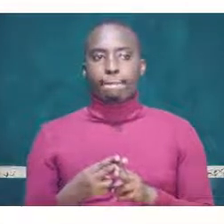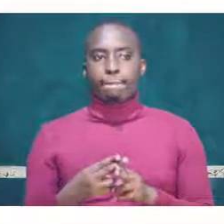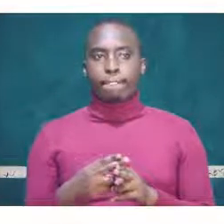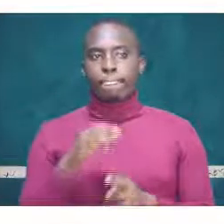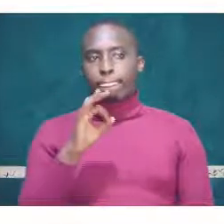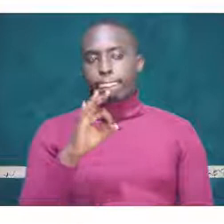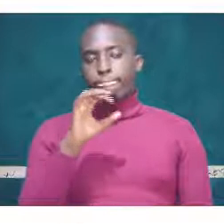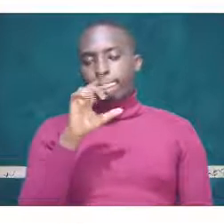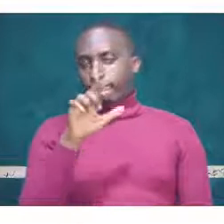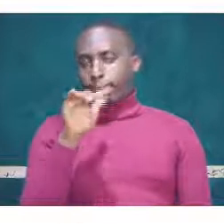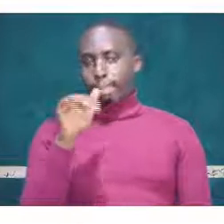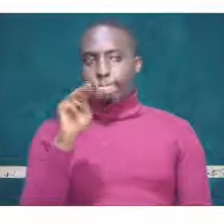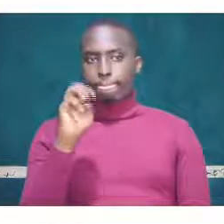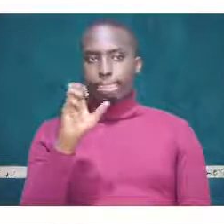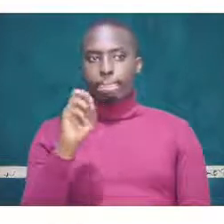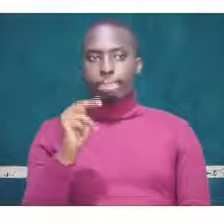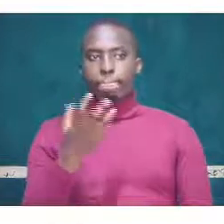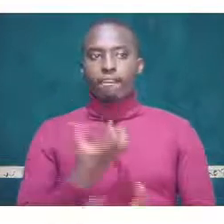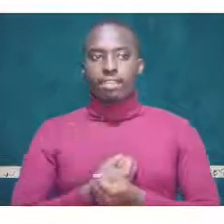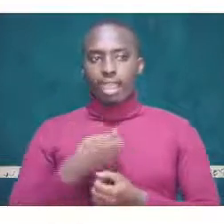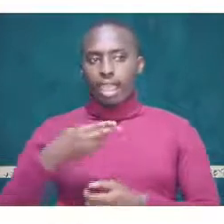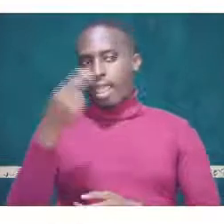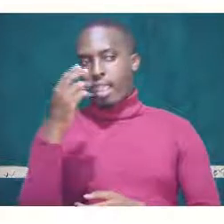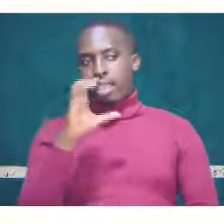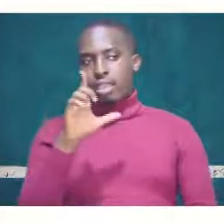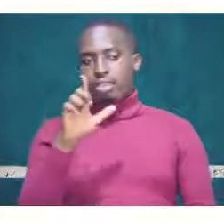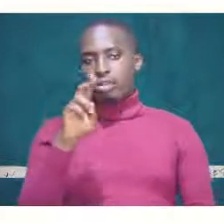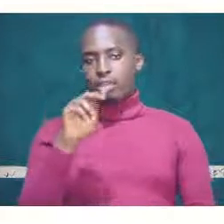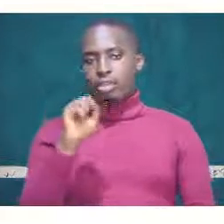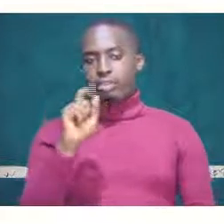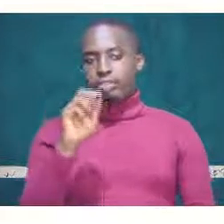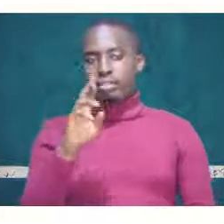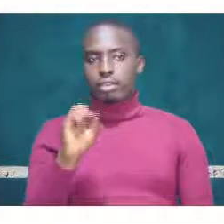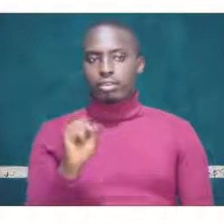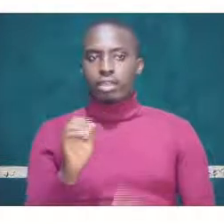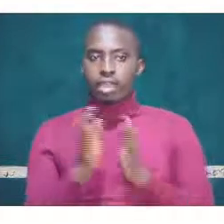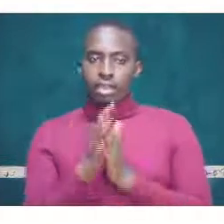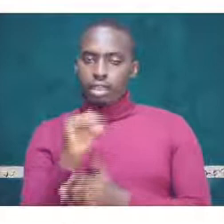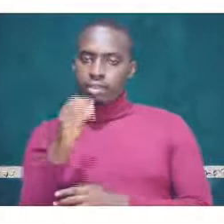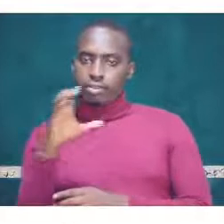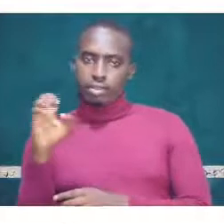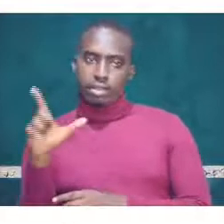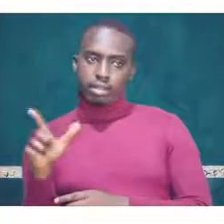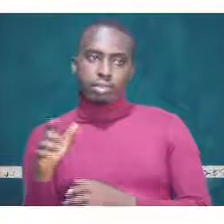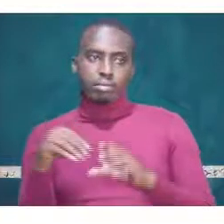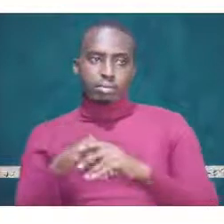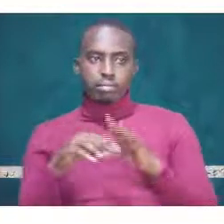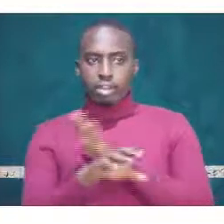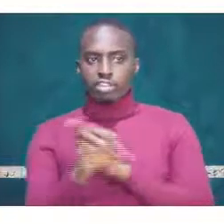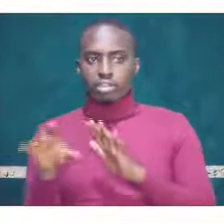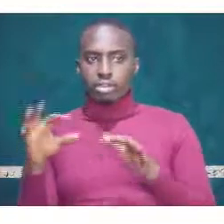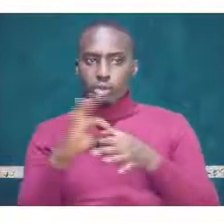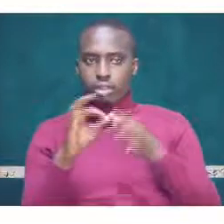lymphatic organs are characterized by clusters of lymphocytes and other cells and a branching of connective